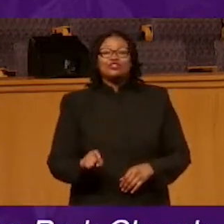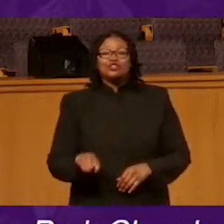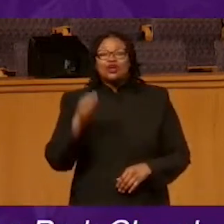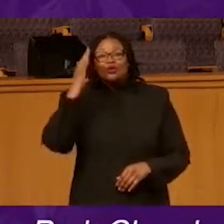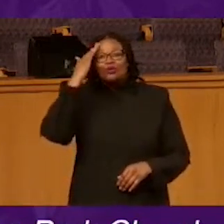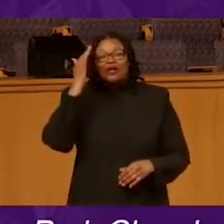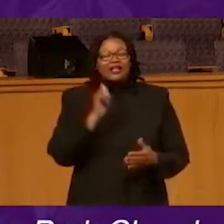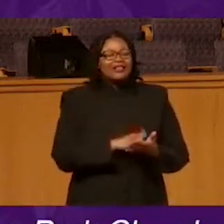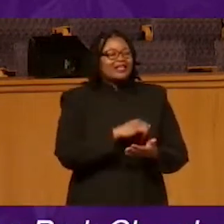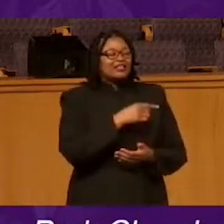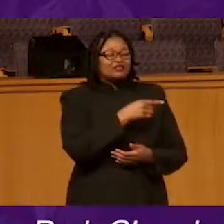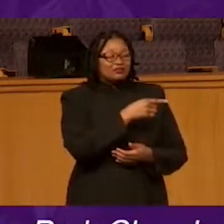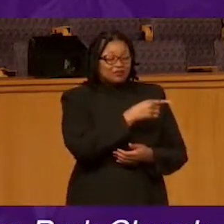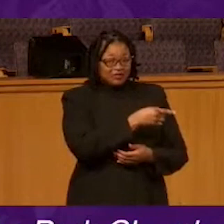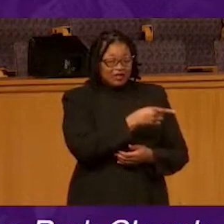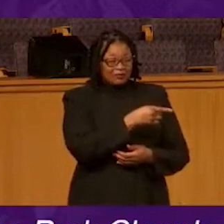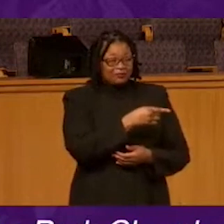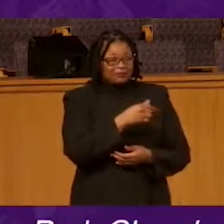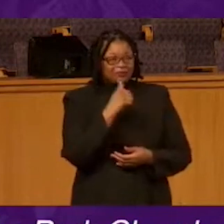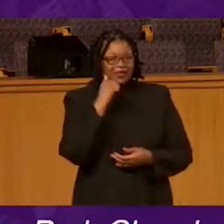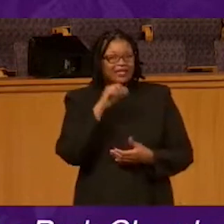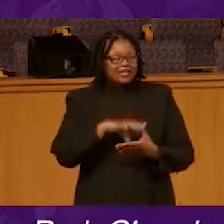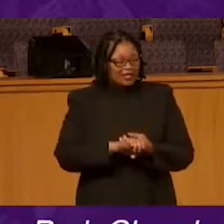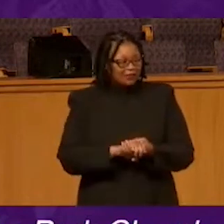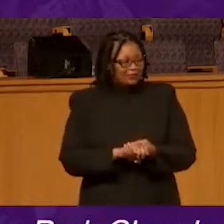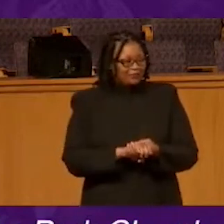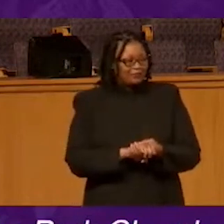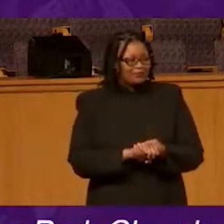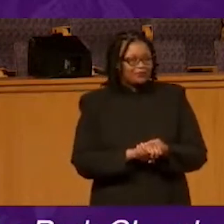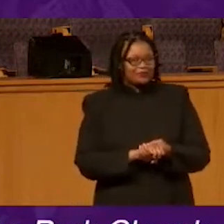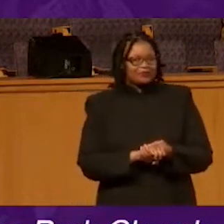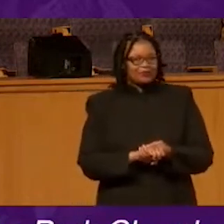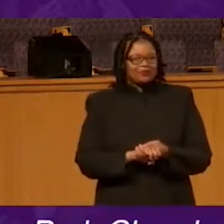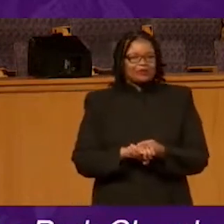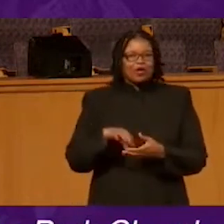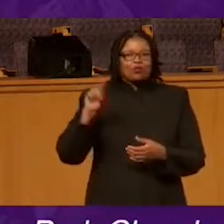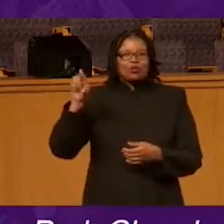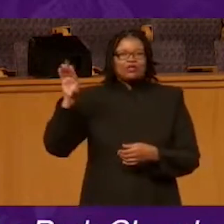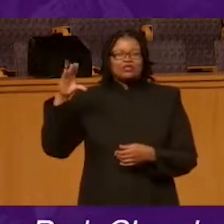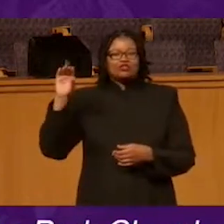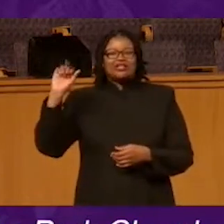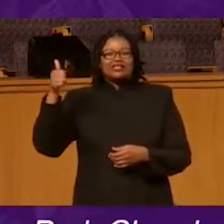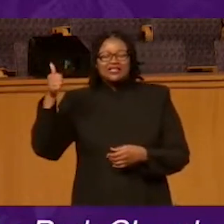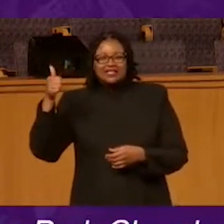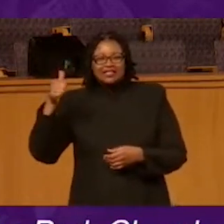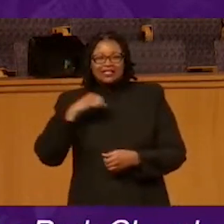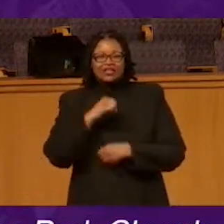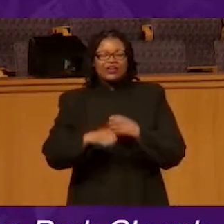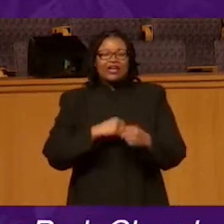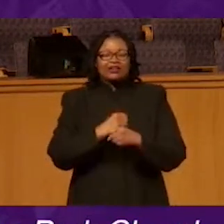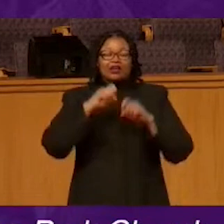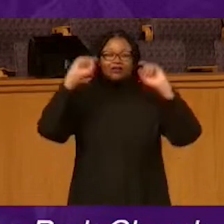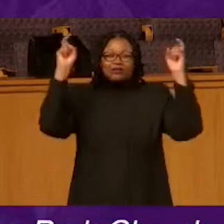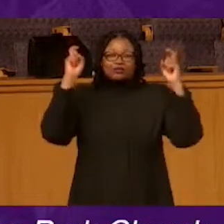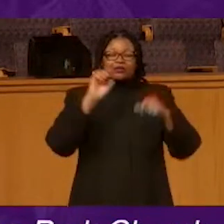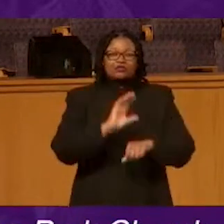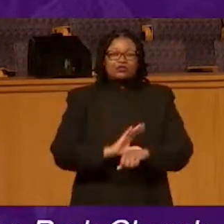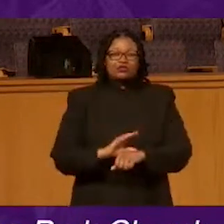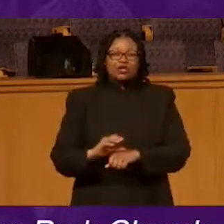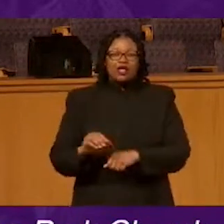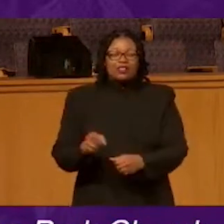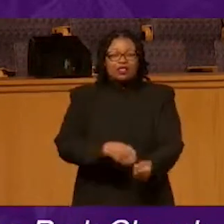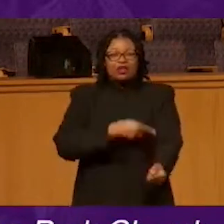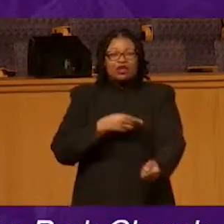is in what will be the 110-year history of our church, she is the longest